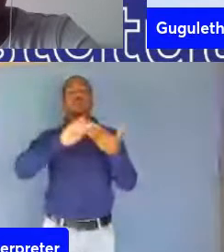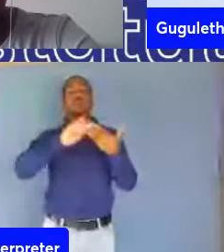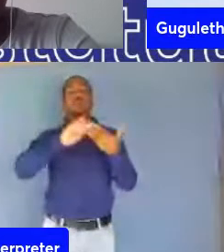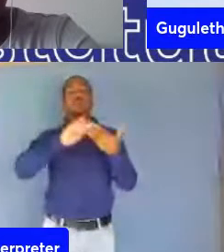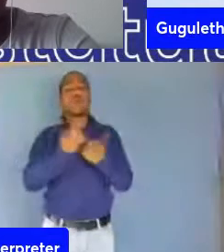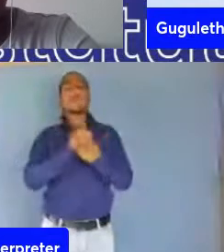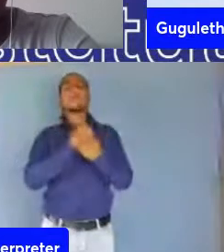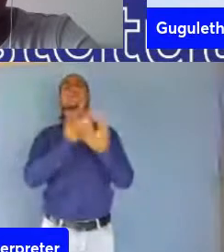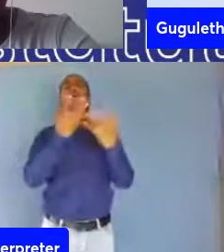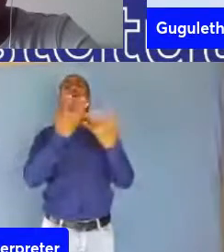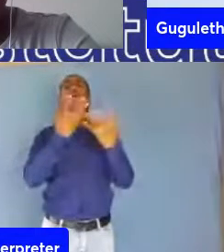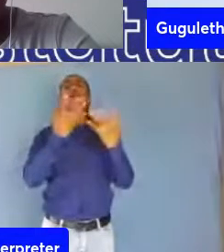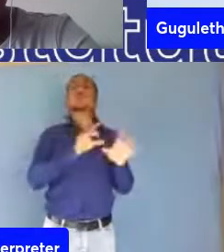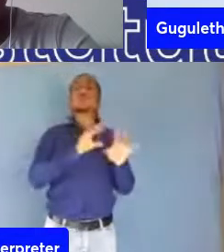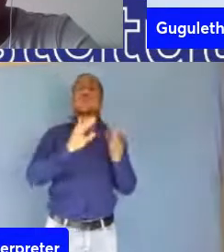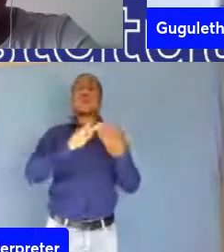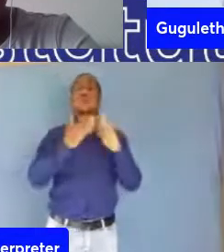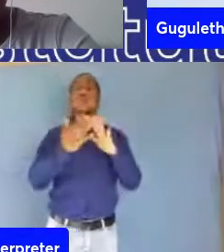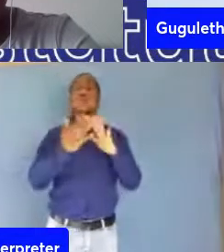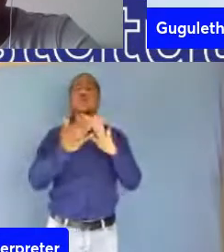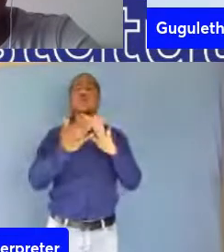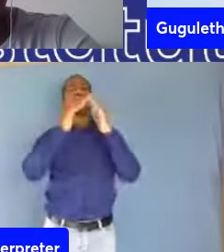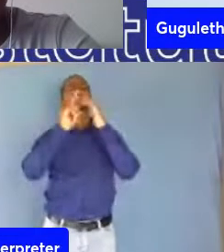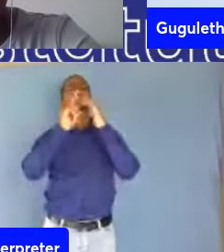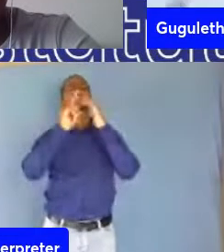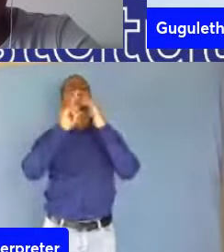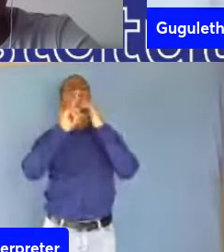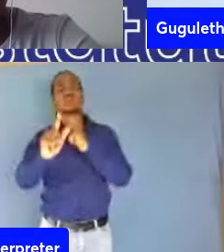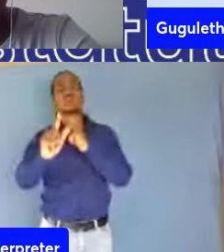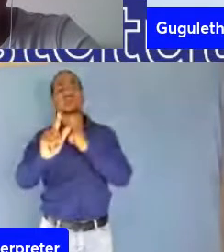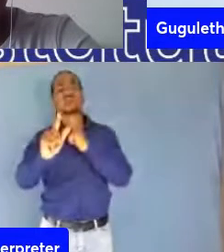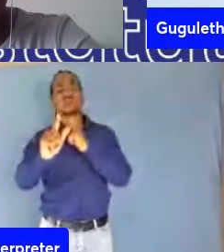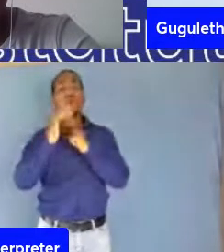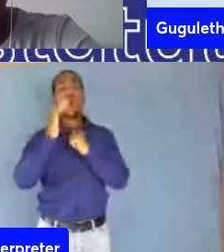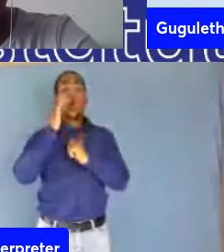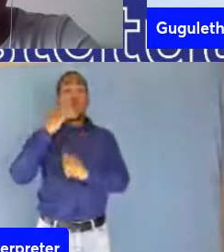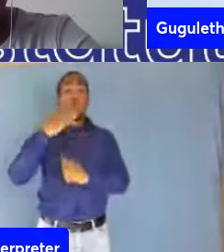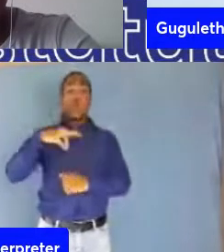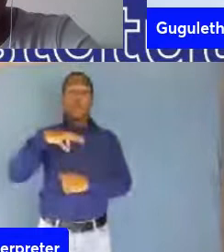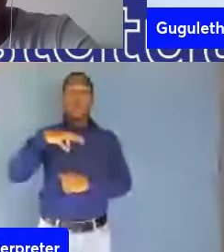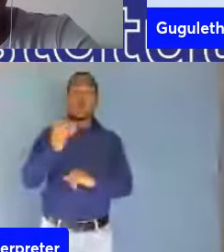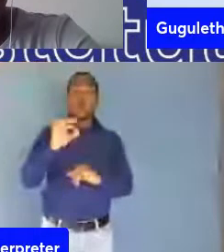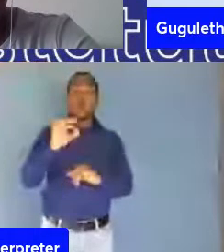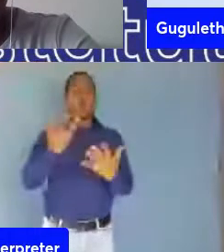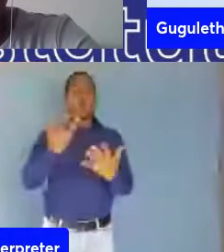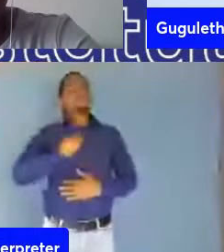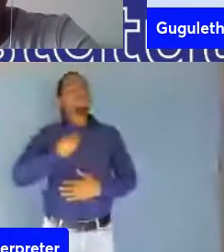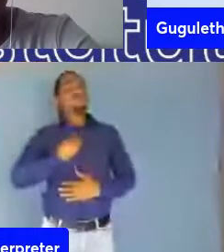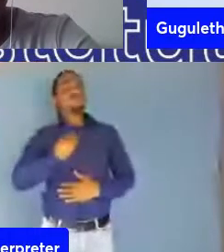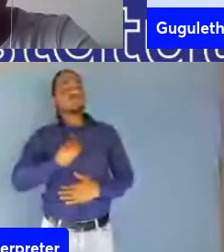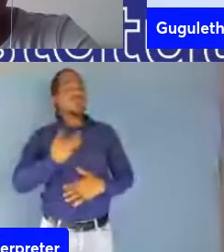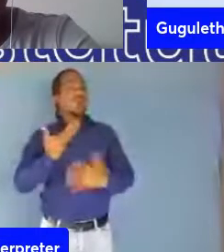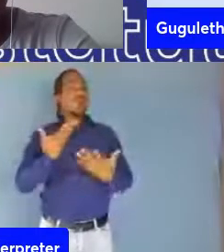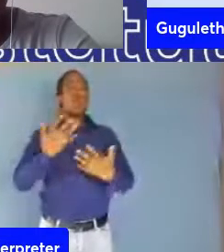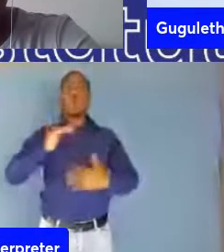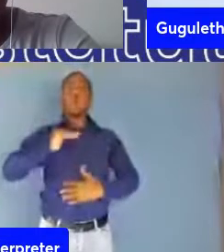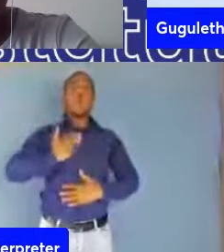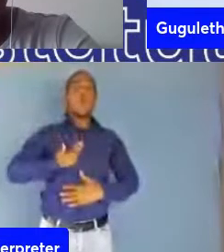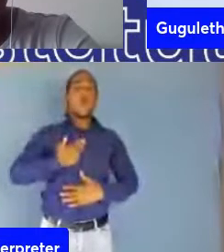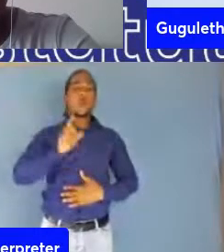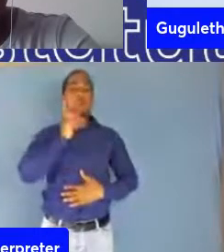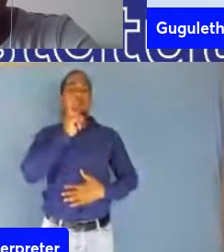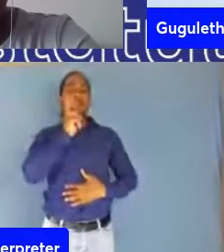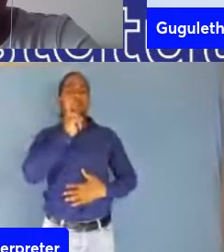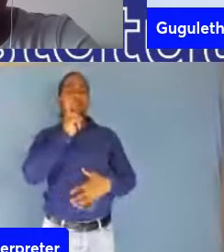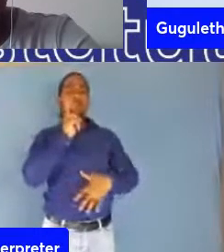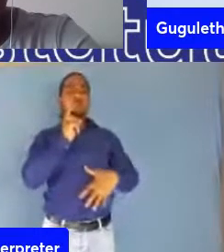your townships. And so when a girl child or a young lady or a woman falls pregnant, they are unable to get an